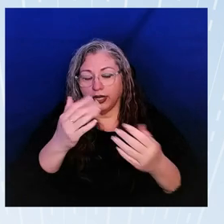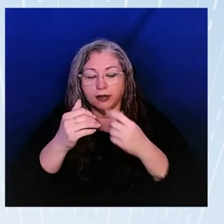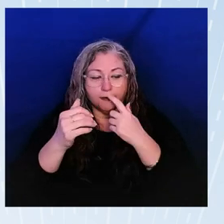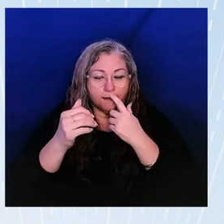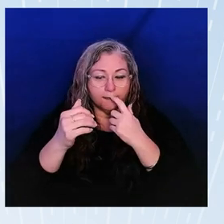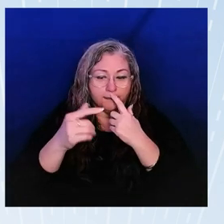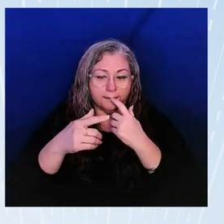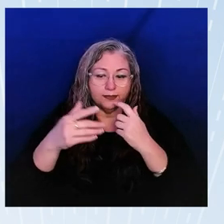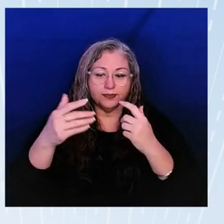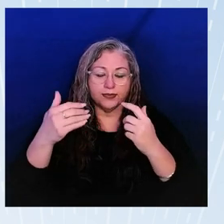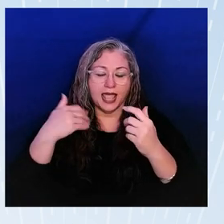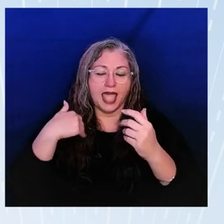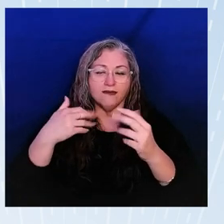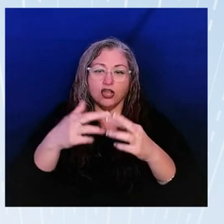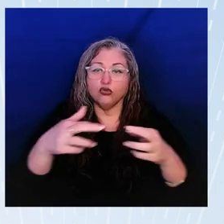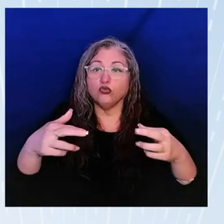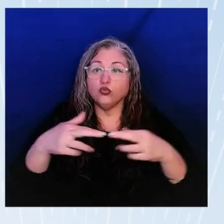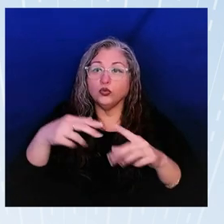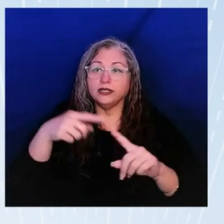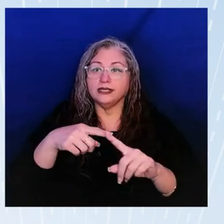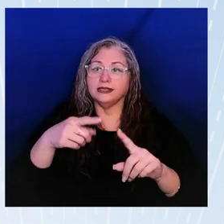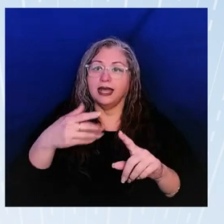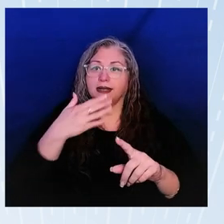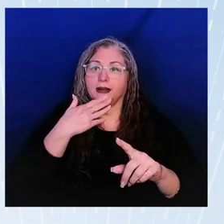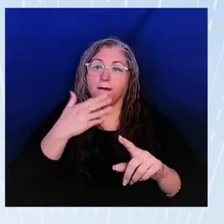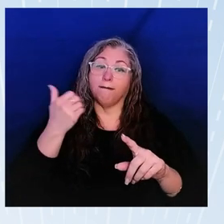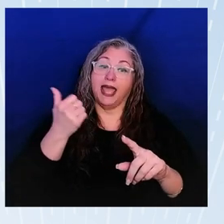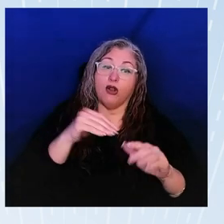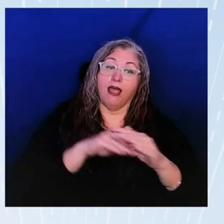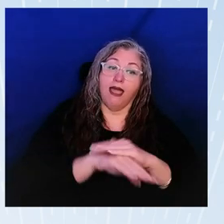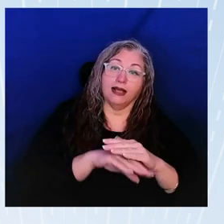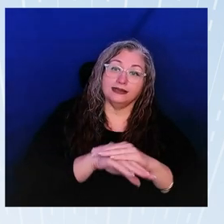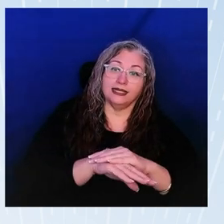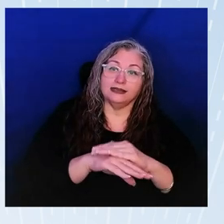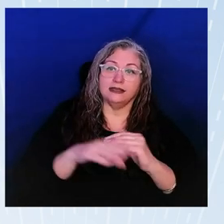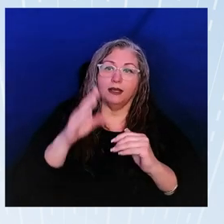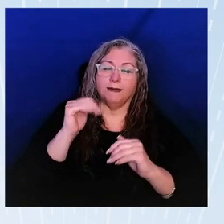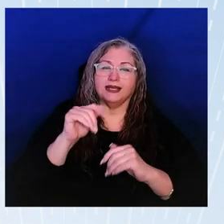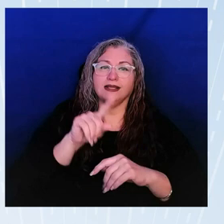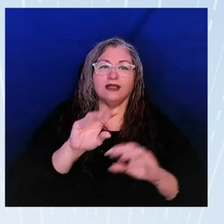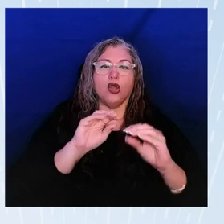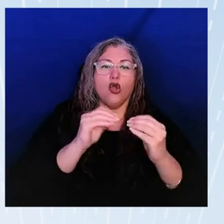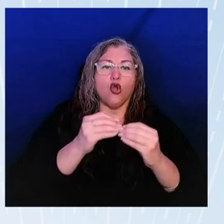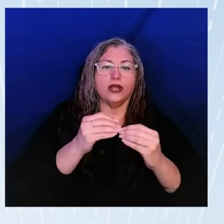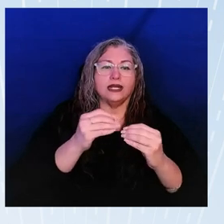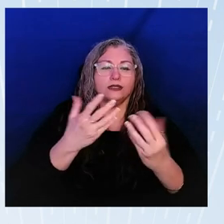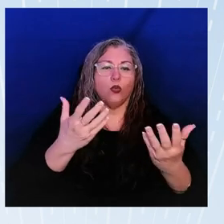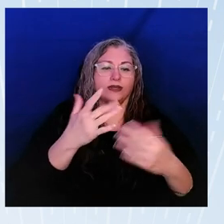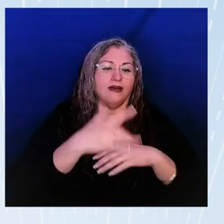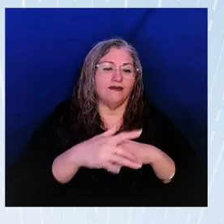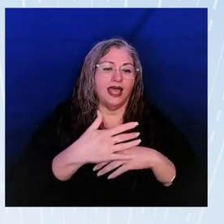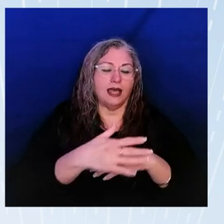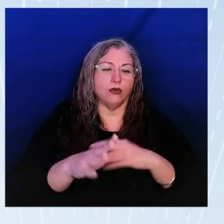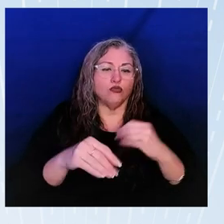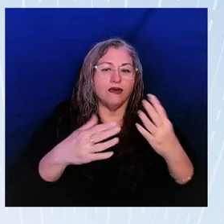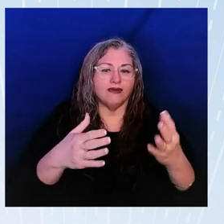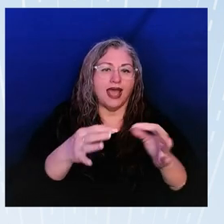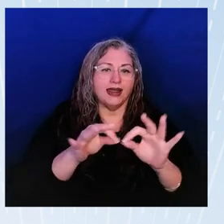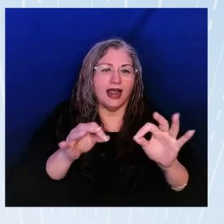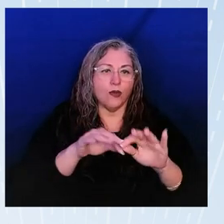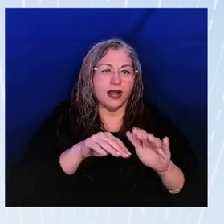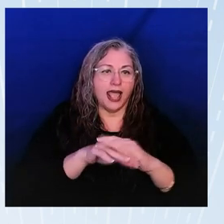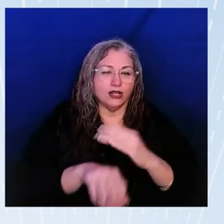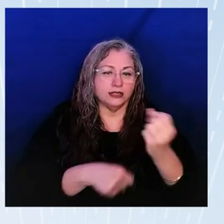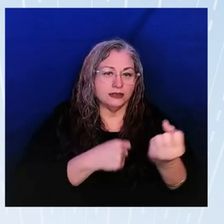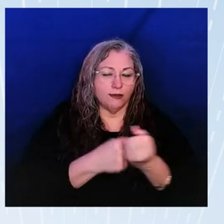were regions that had better access to services just because of the organizations that were available that provided the language access support.